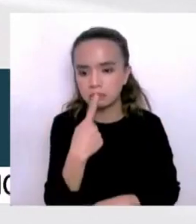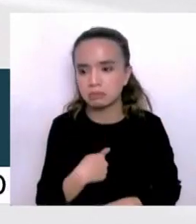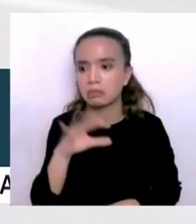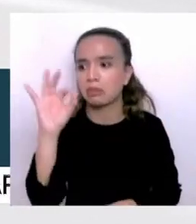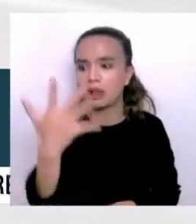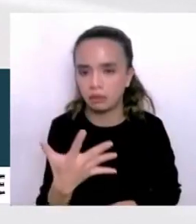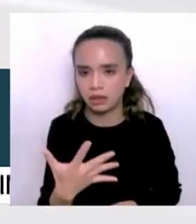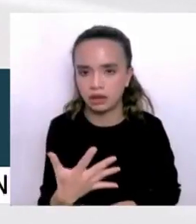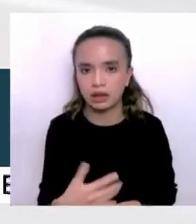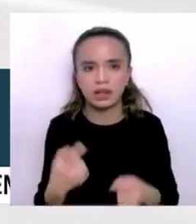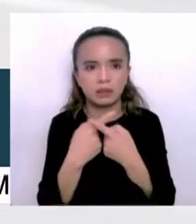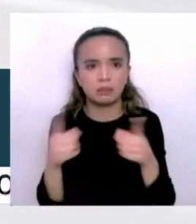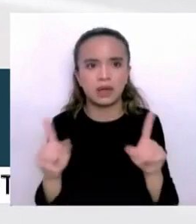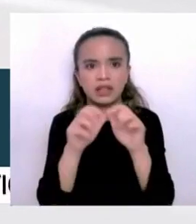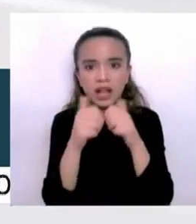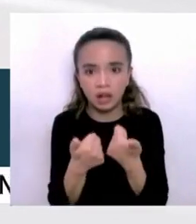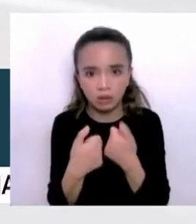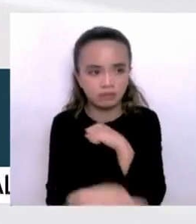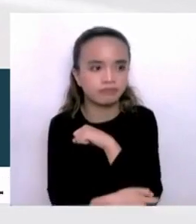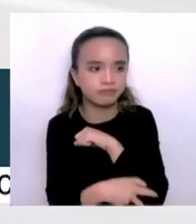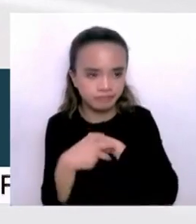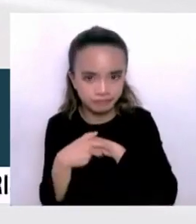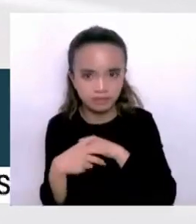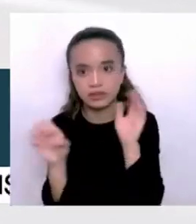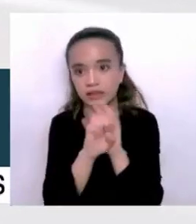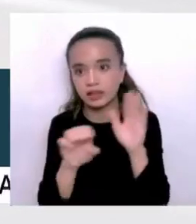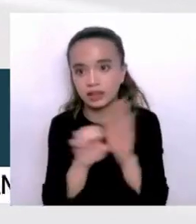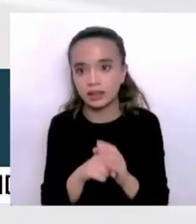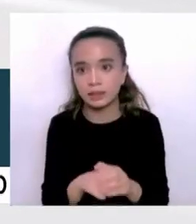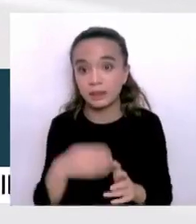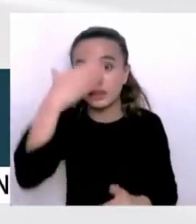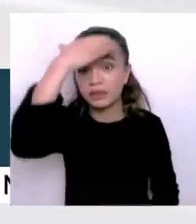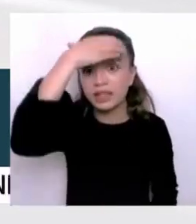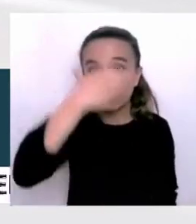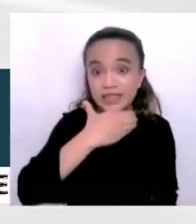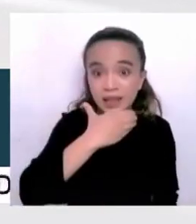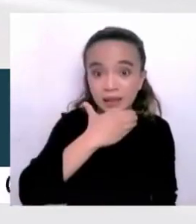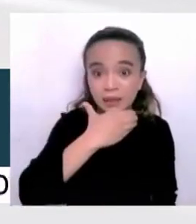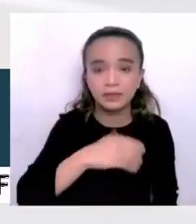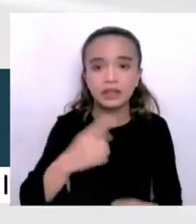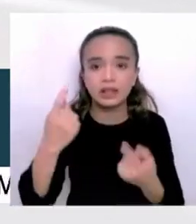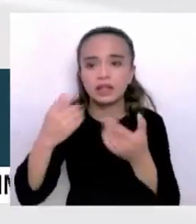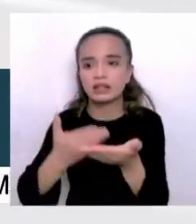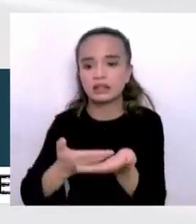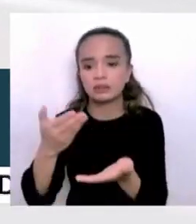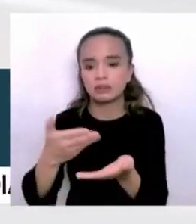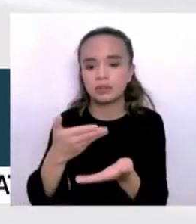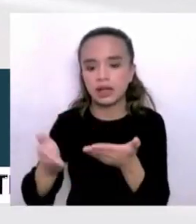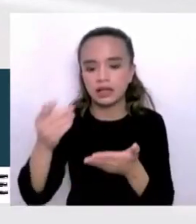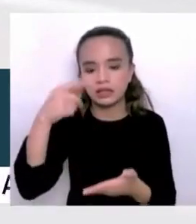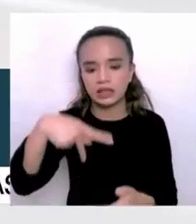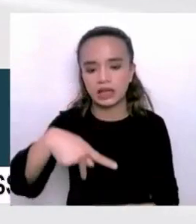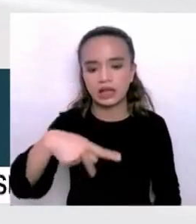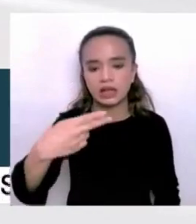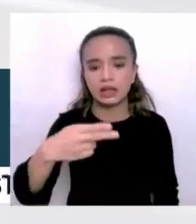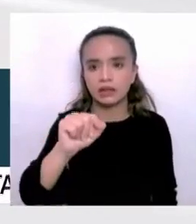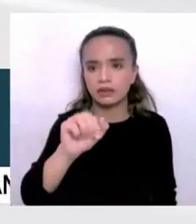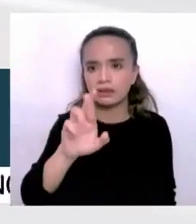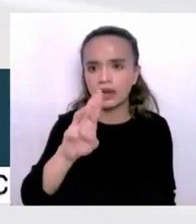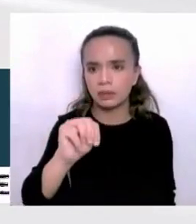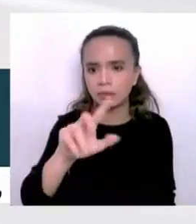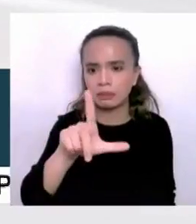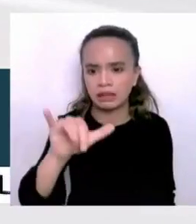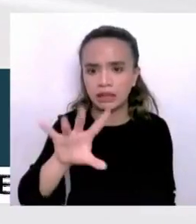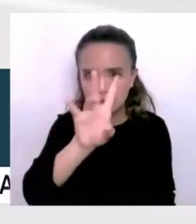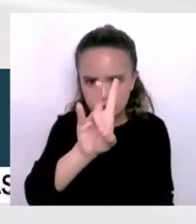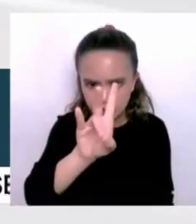paano ninanakaw? For example, the face shield that went to pharma list, 67 billion. So